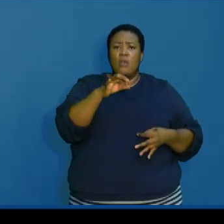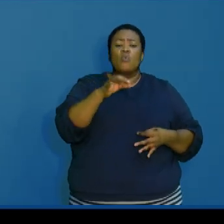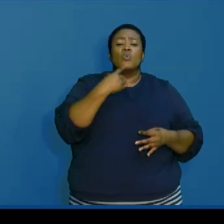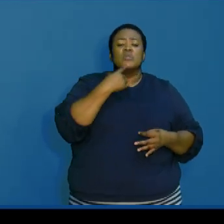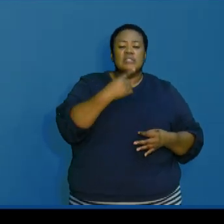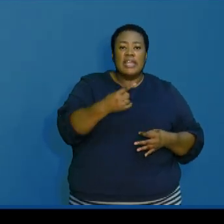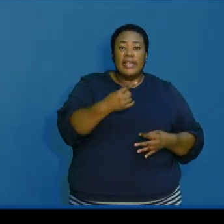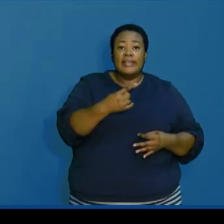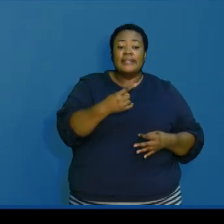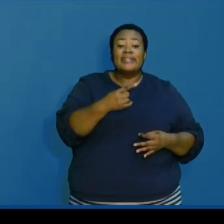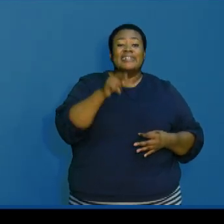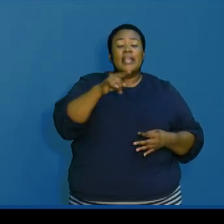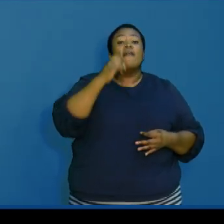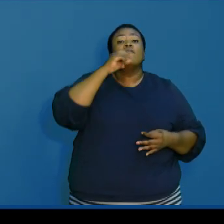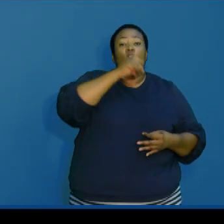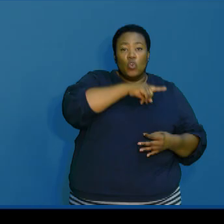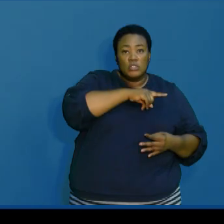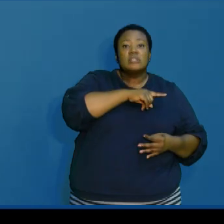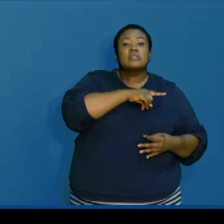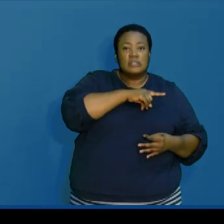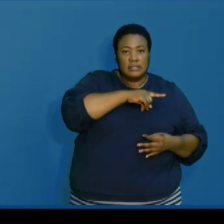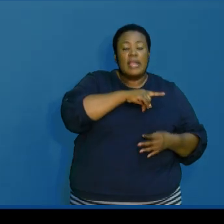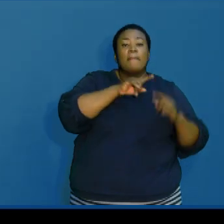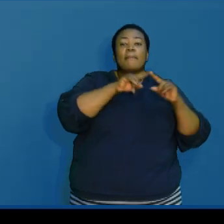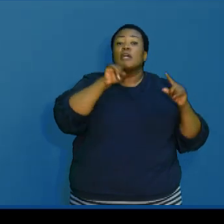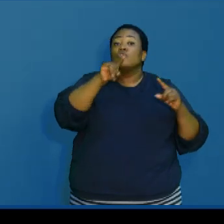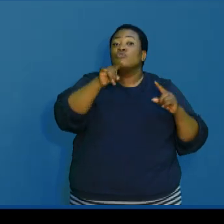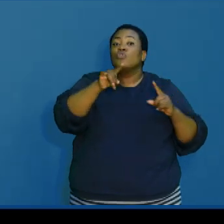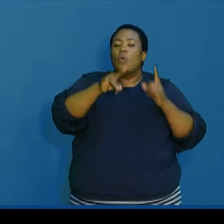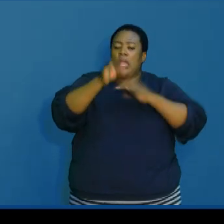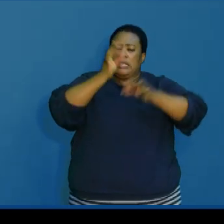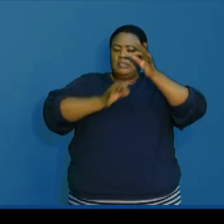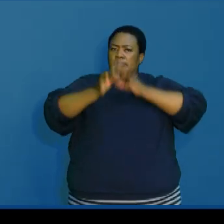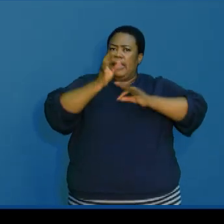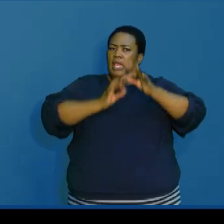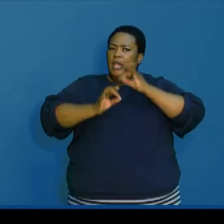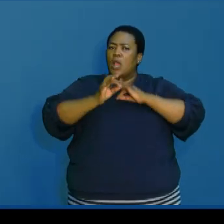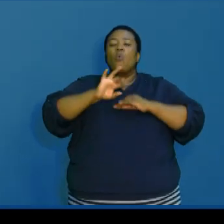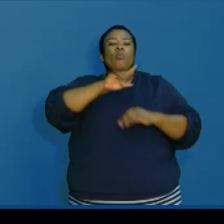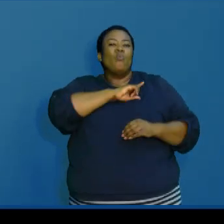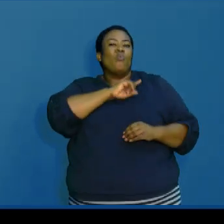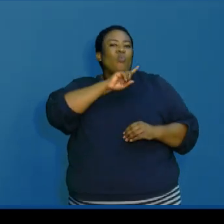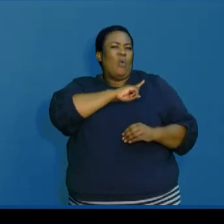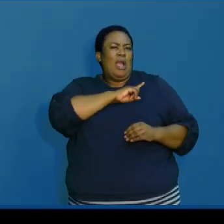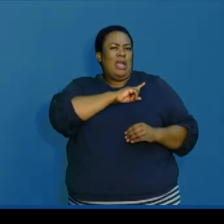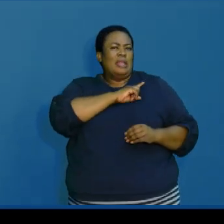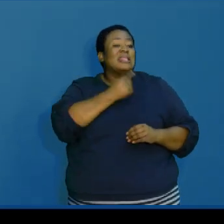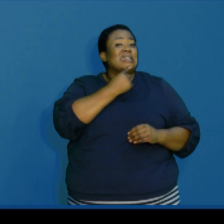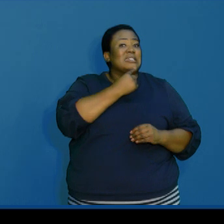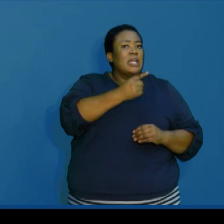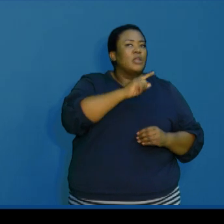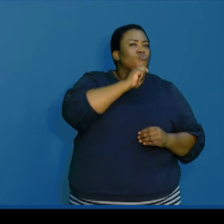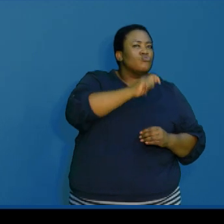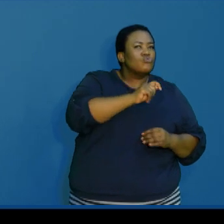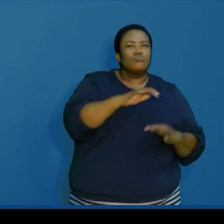is false. What you need to do is explain why the writer is saying this statement is true or